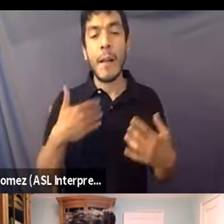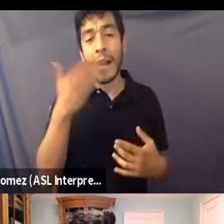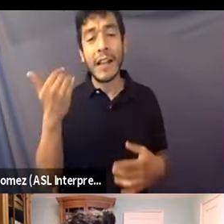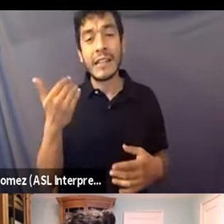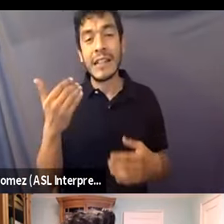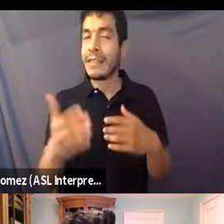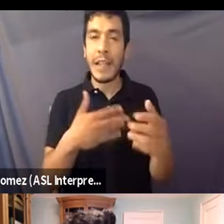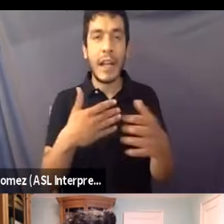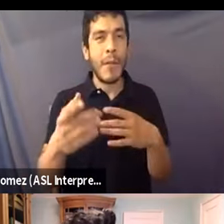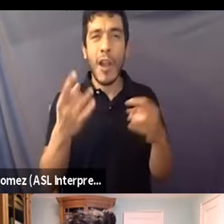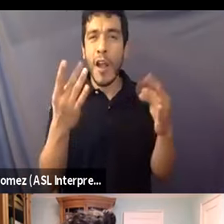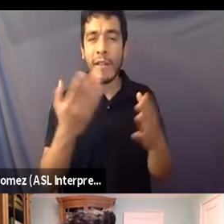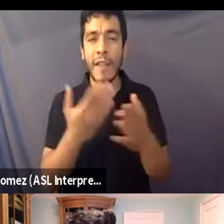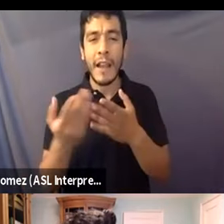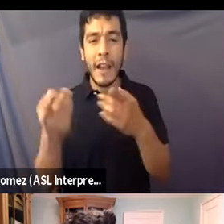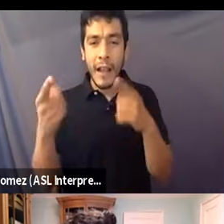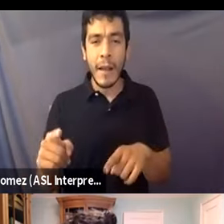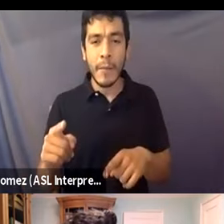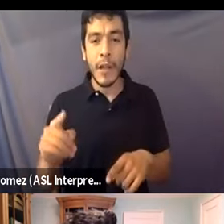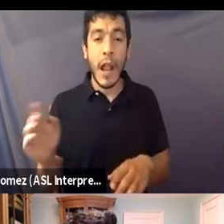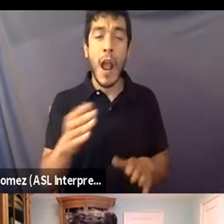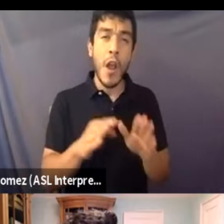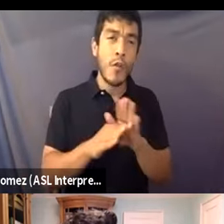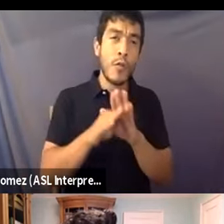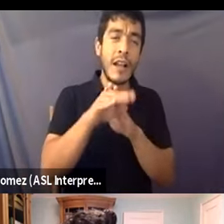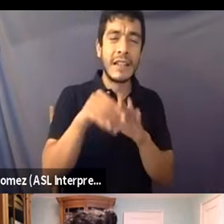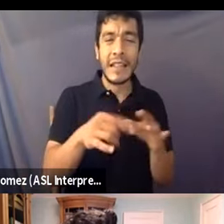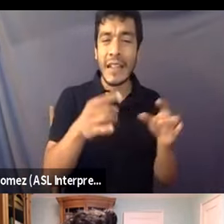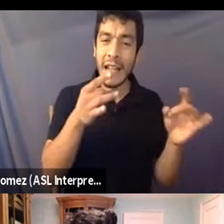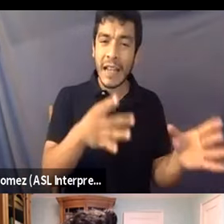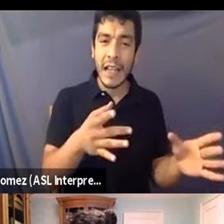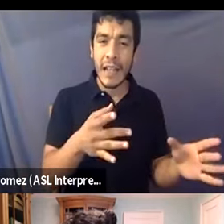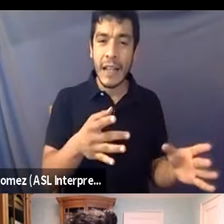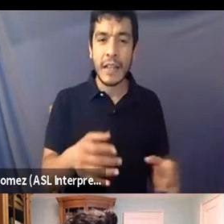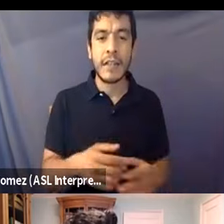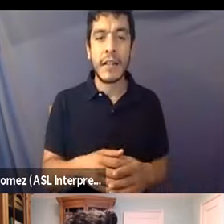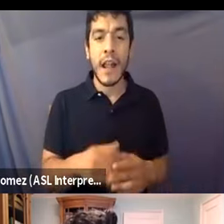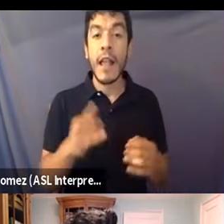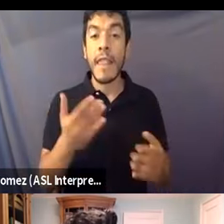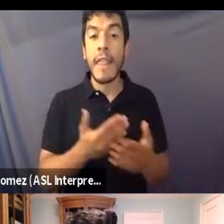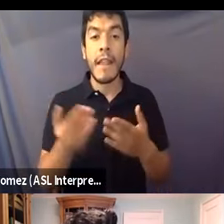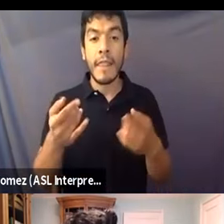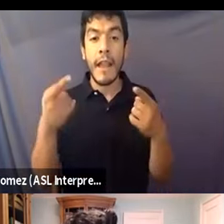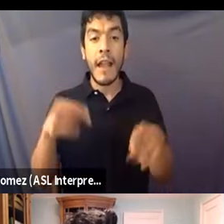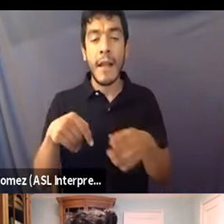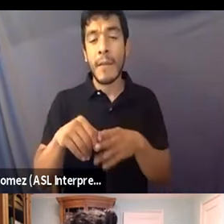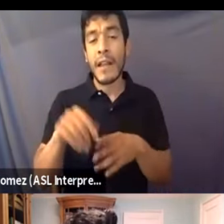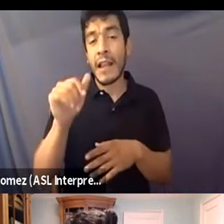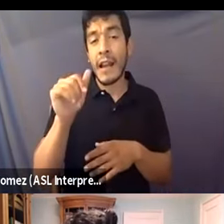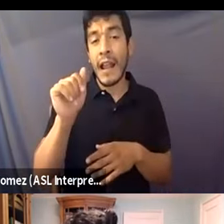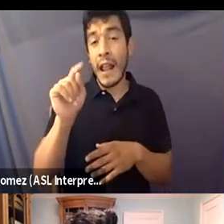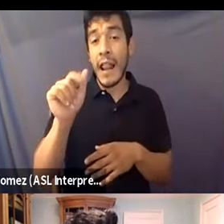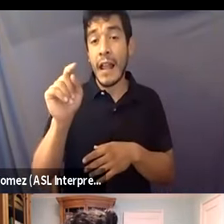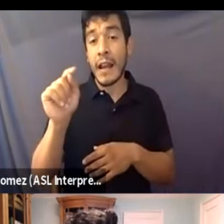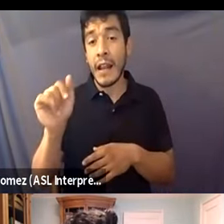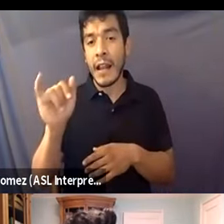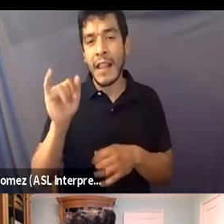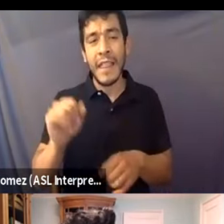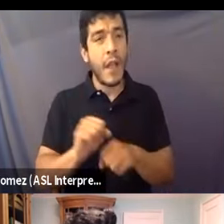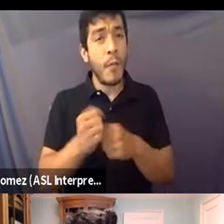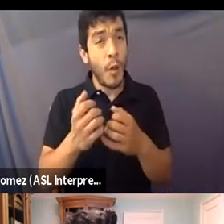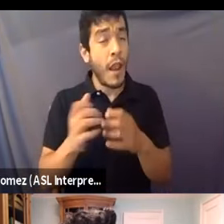this, right, the rise and the hate, the incident that happened in Atlanta, I mean, it just broke a lot of people,